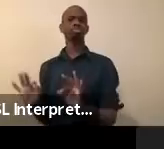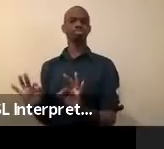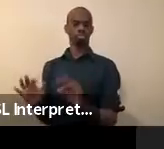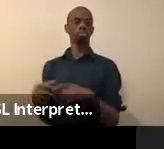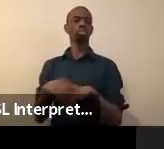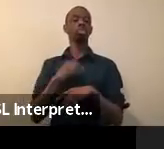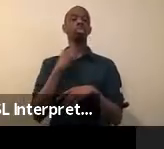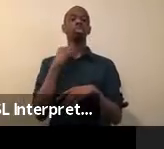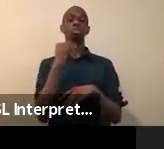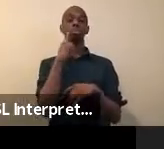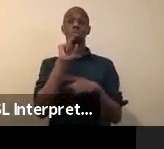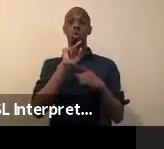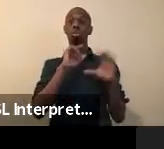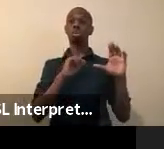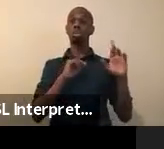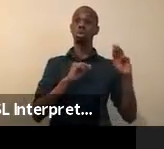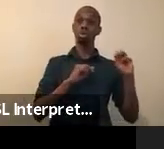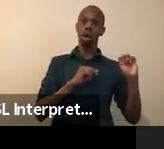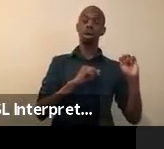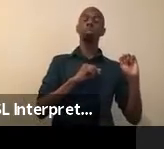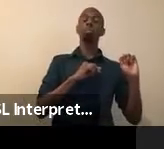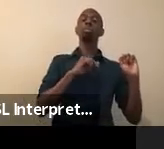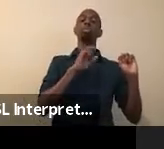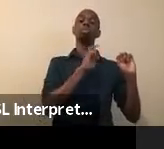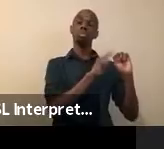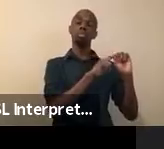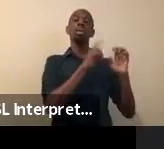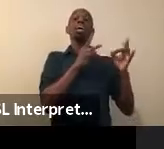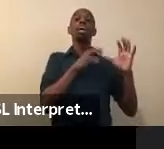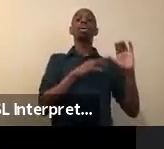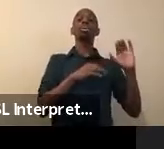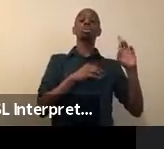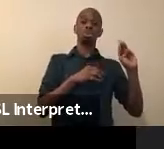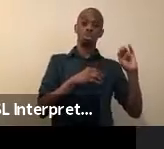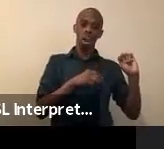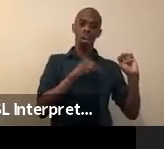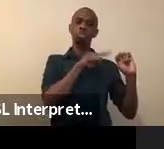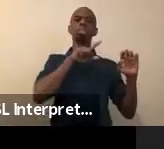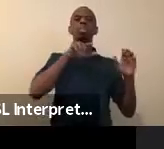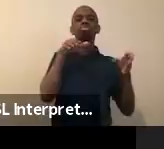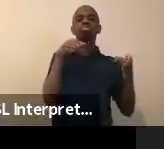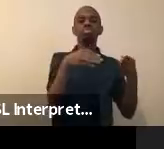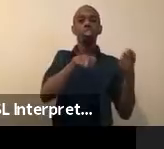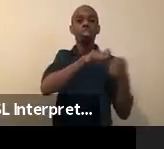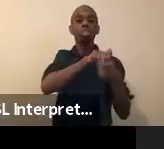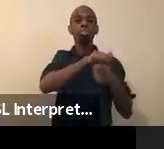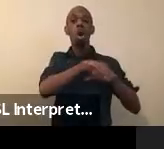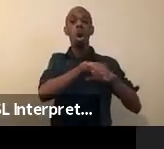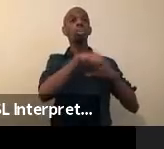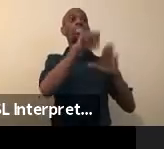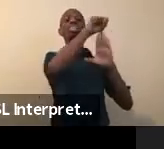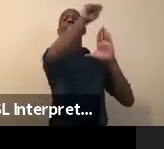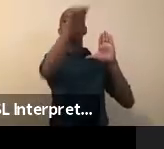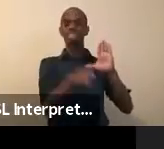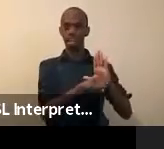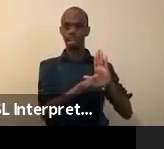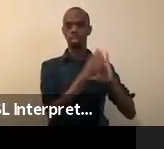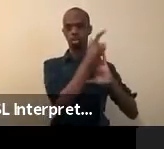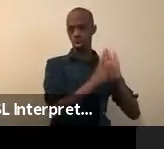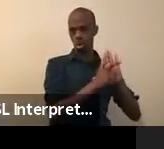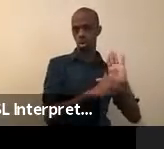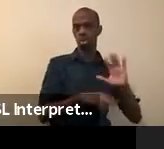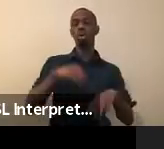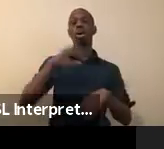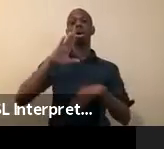state, right? Now, here, right, at the federal level, right, a crime motivated